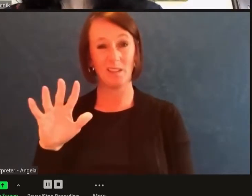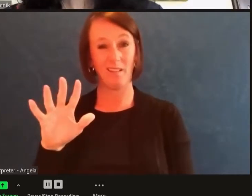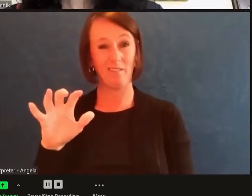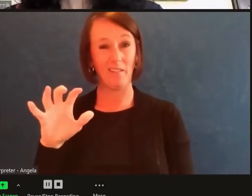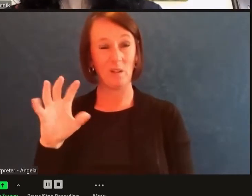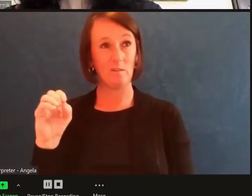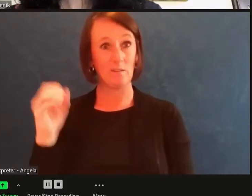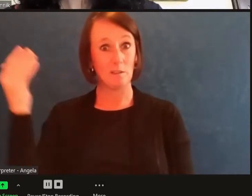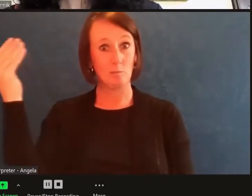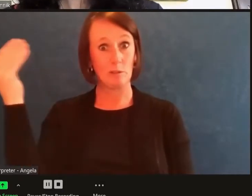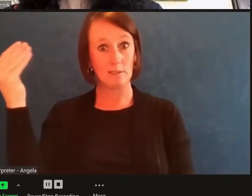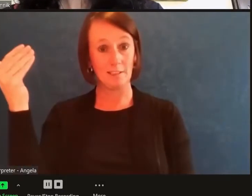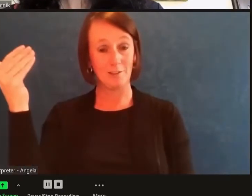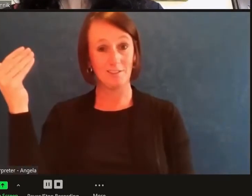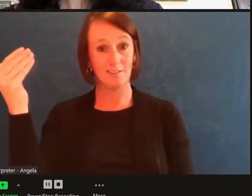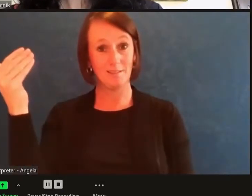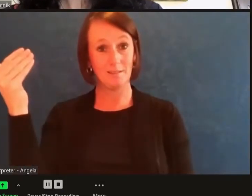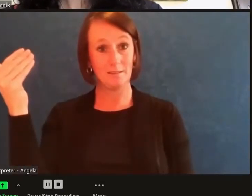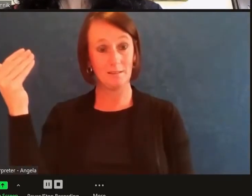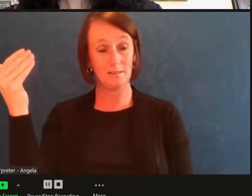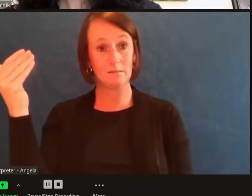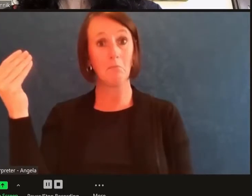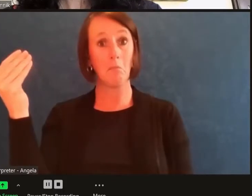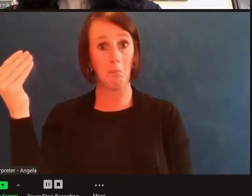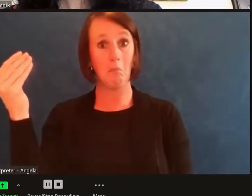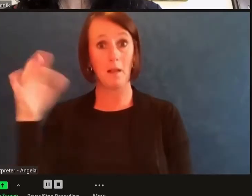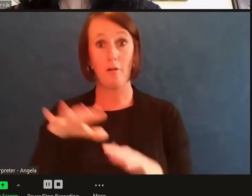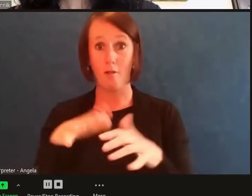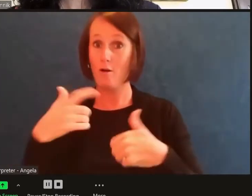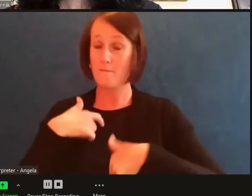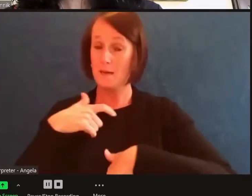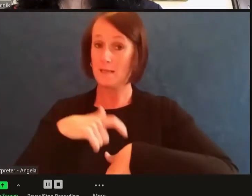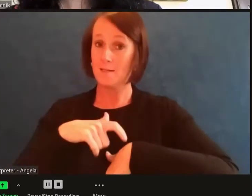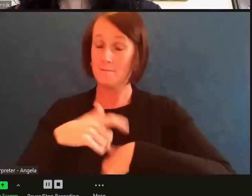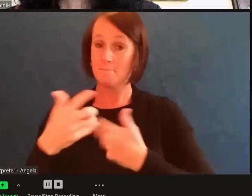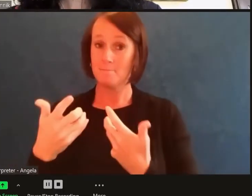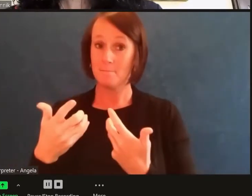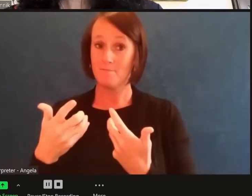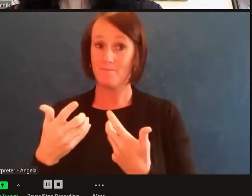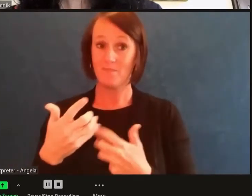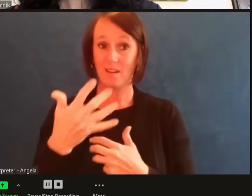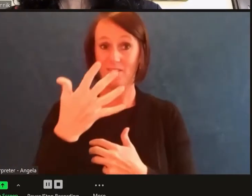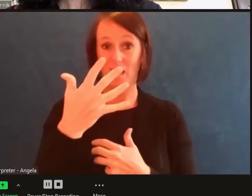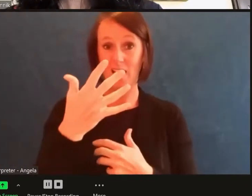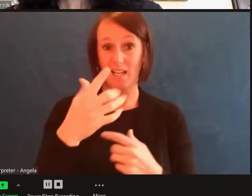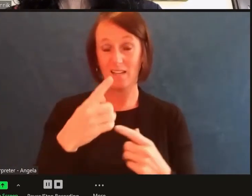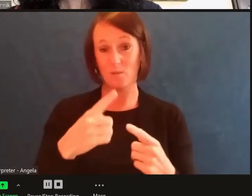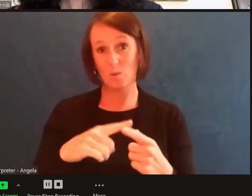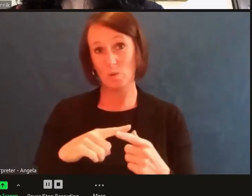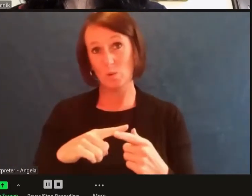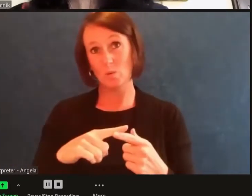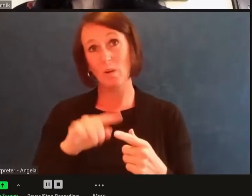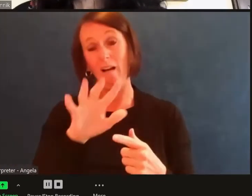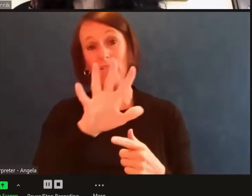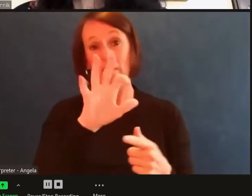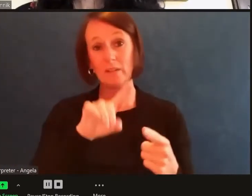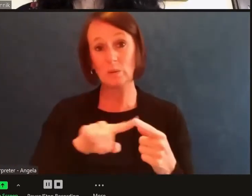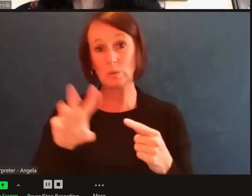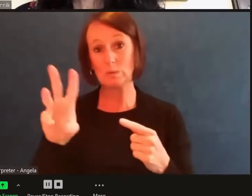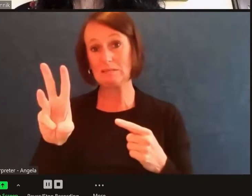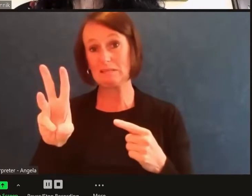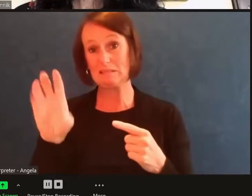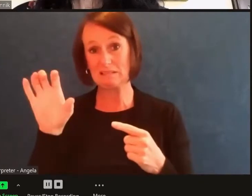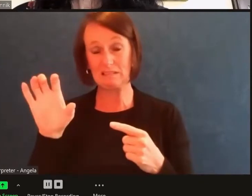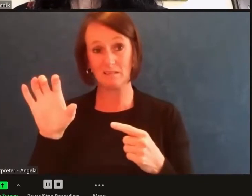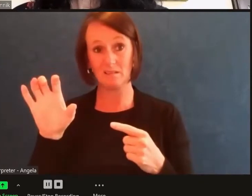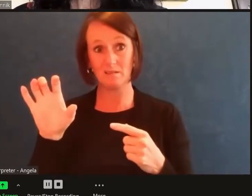hit. And that's a pretty constant time for me. I do between 500 and 600 every year for the last